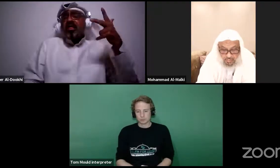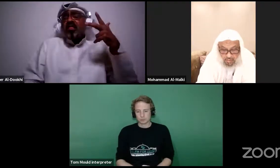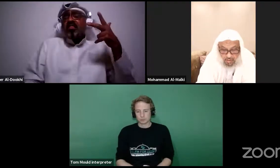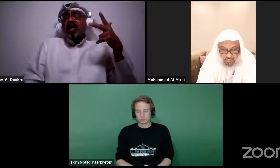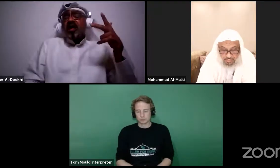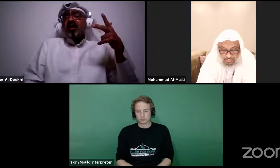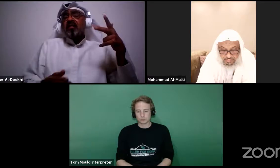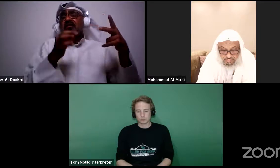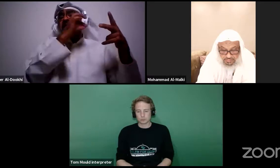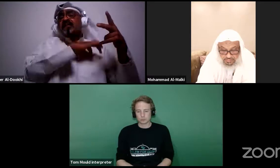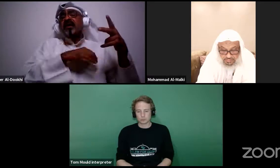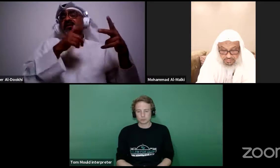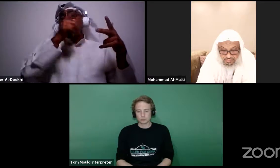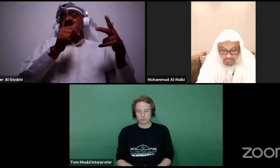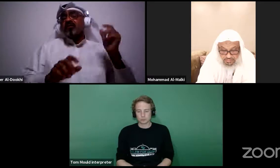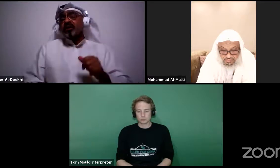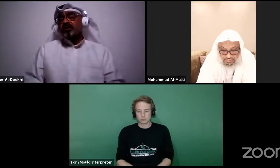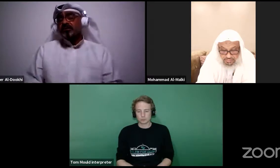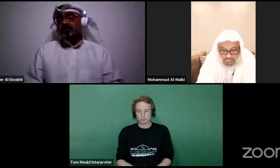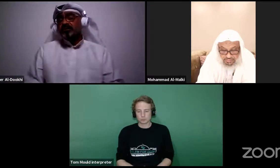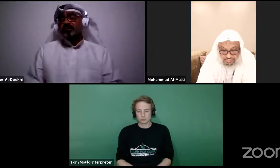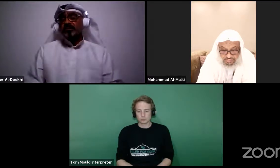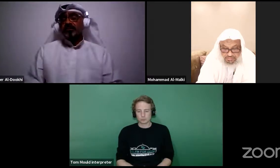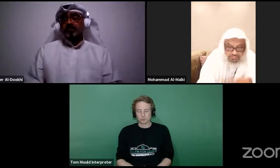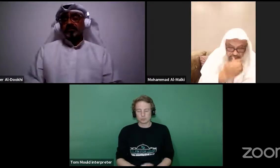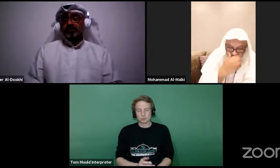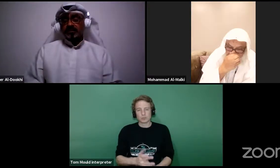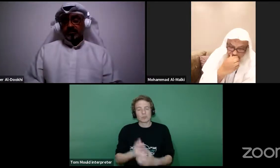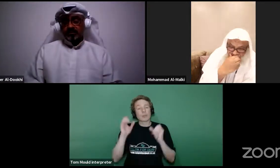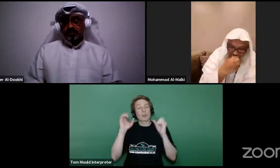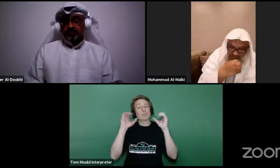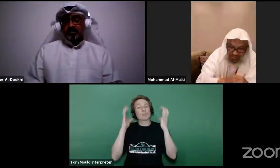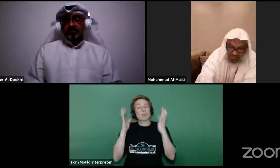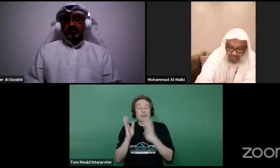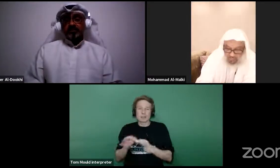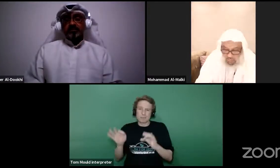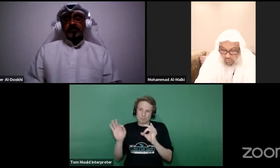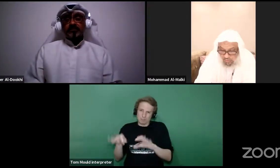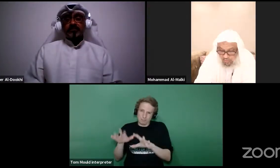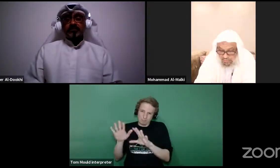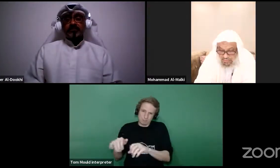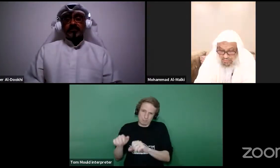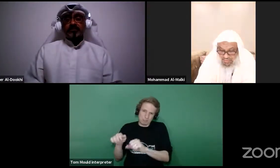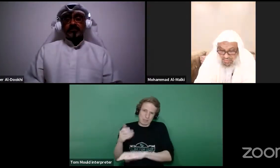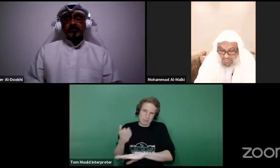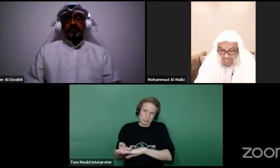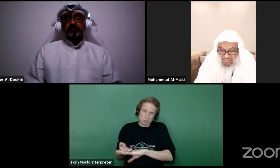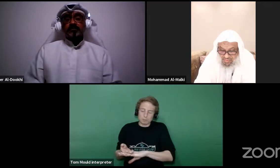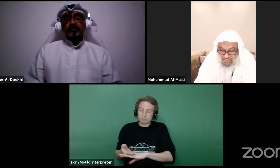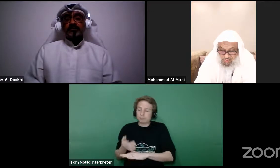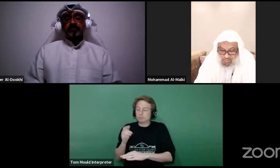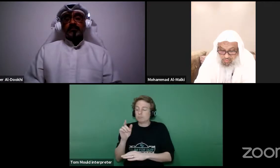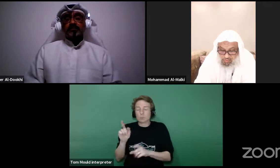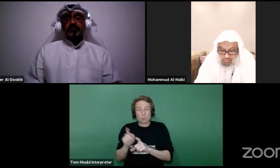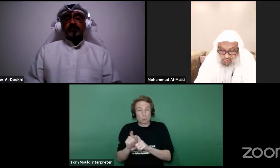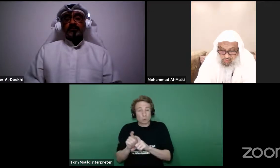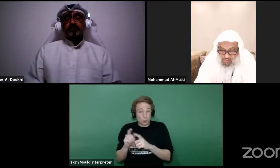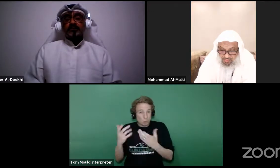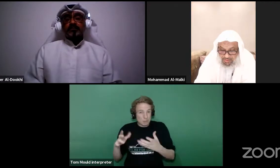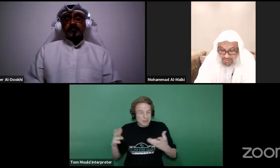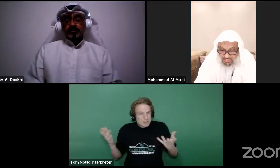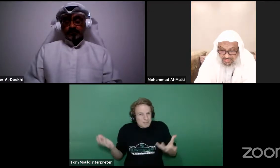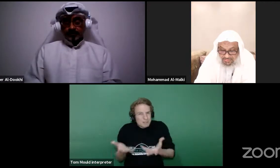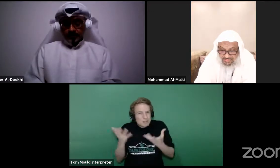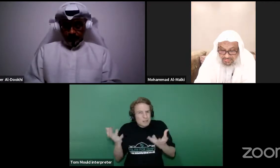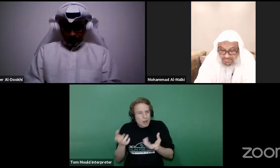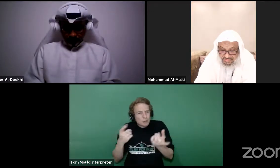SubhanAllah. And the Prophet, peace and blessings be upon him, also gave encouragement to recite the Quran,